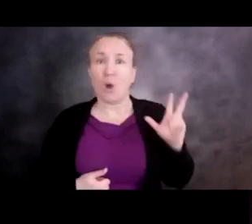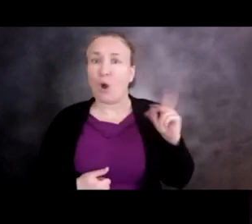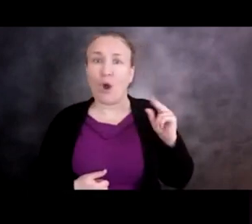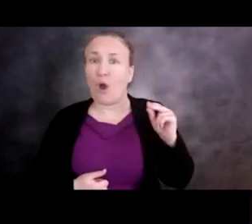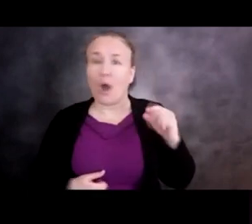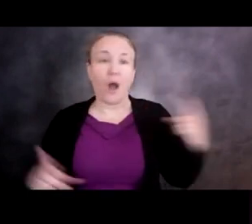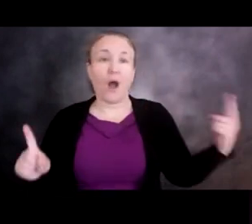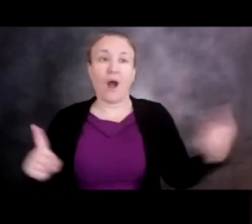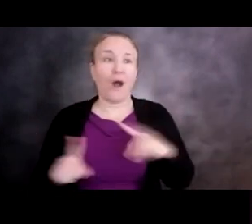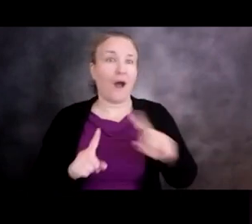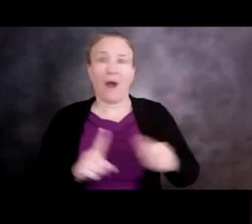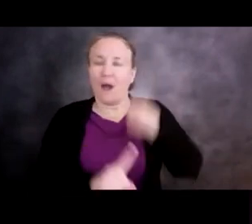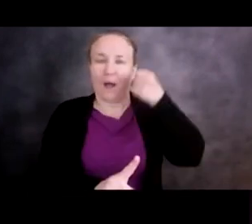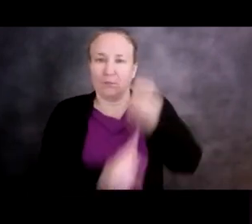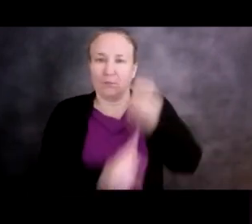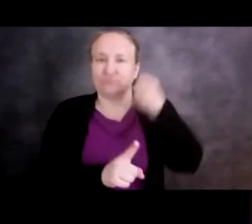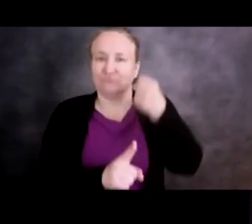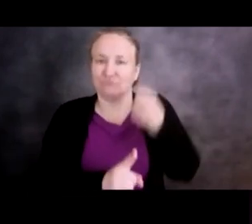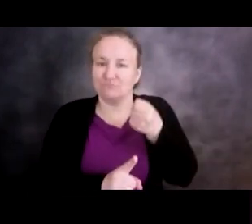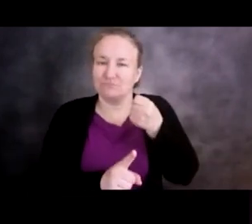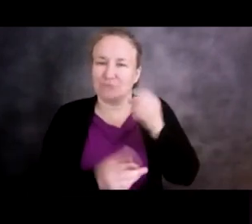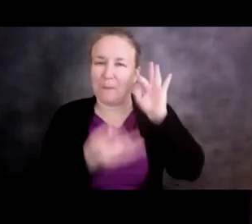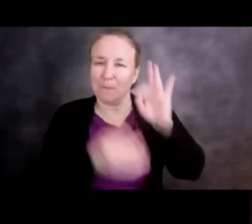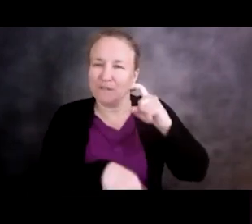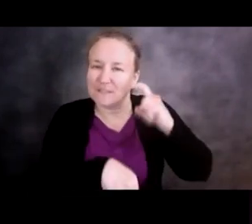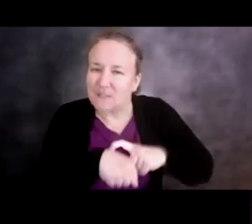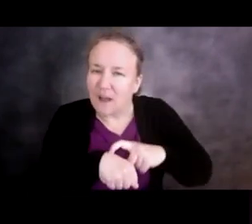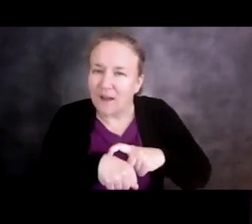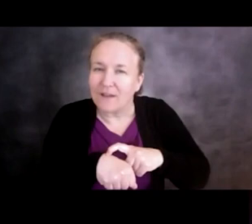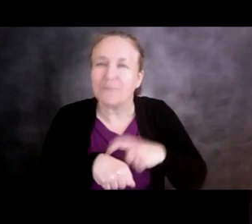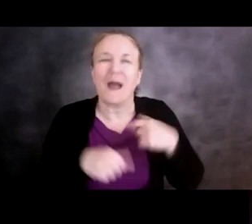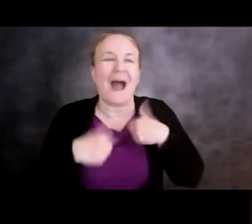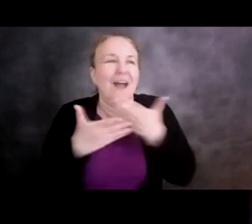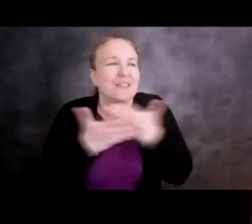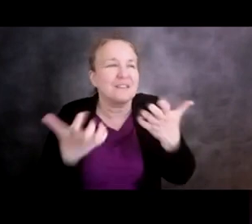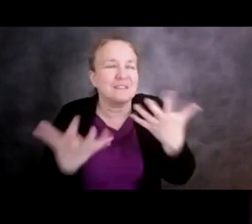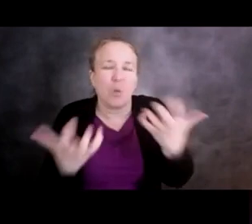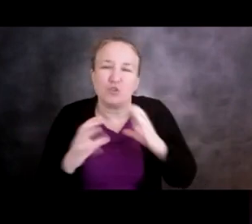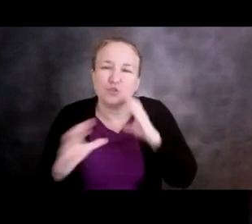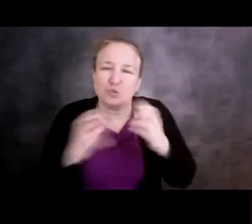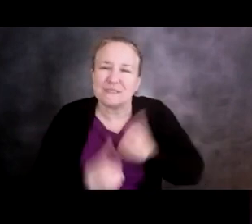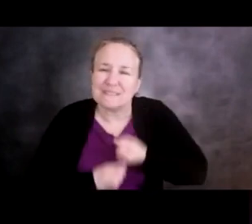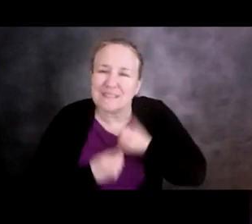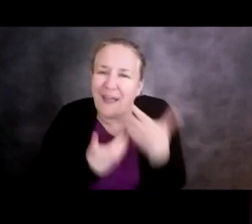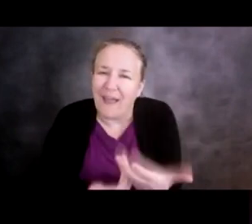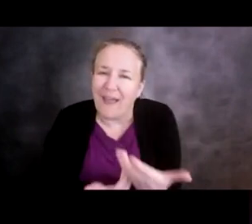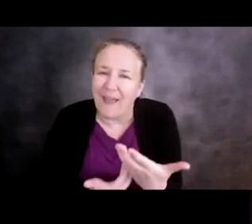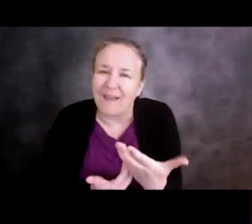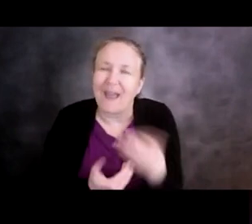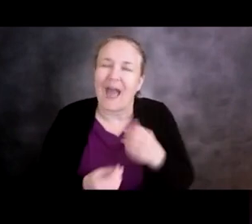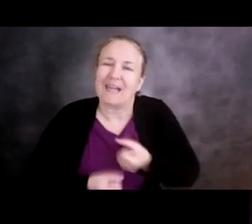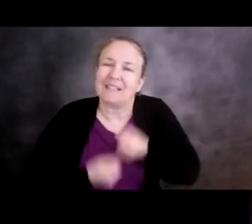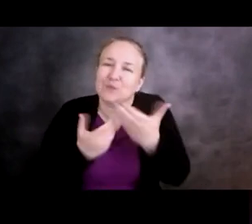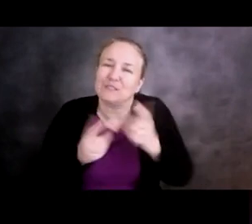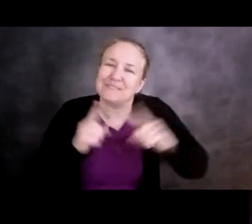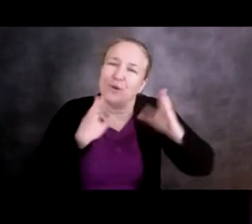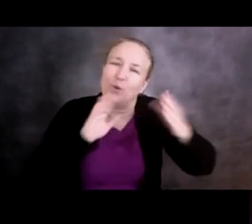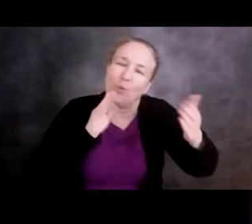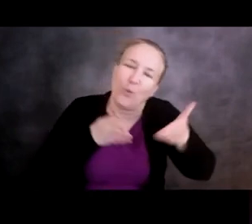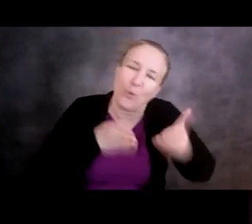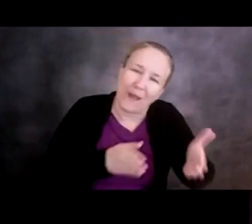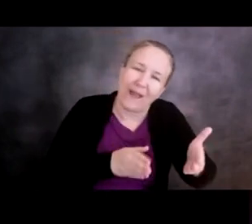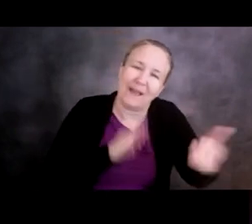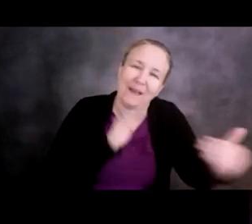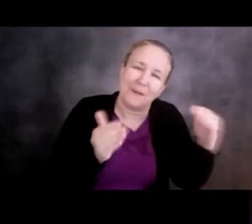was a perfect time. I had things I wanted to say, and I wanted to express them quite differently than I had done as a